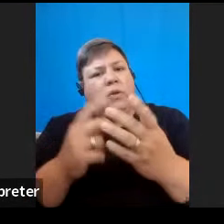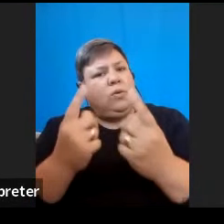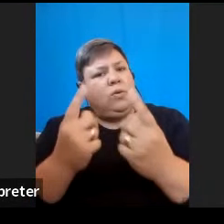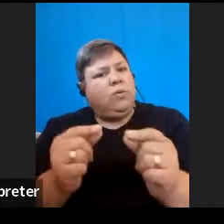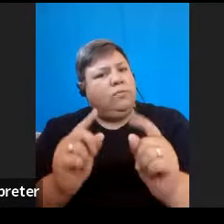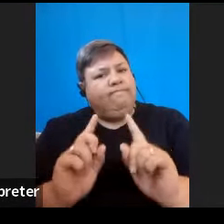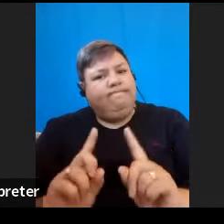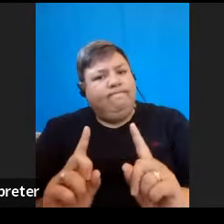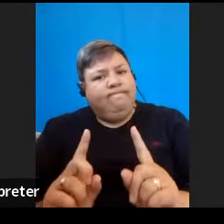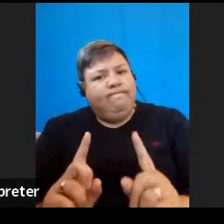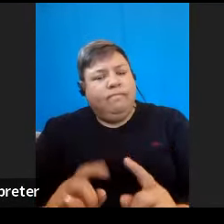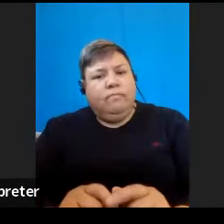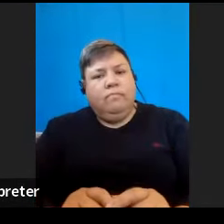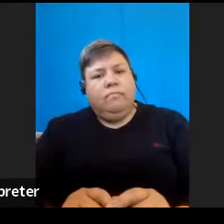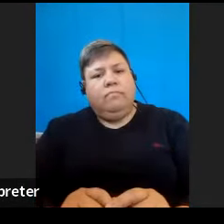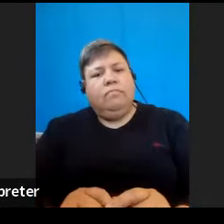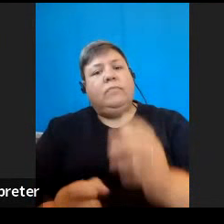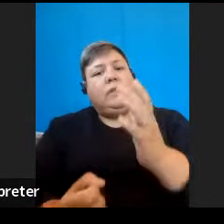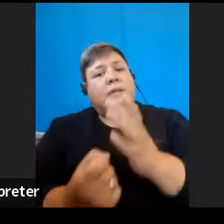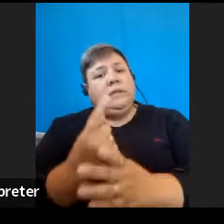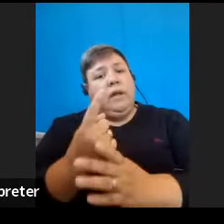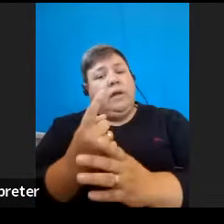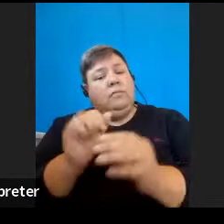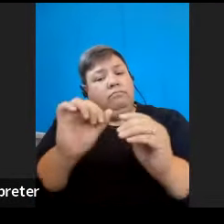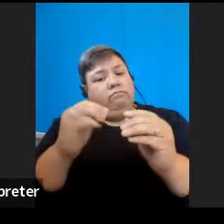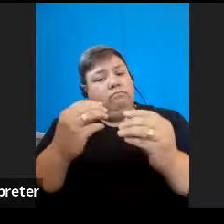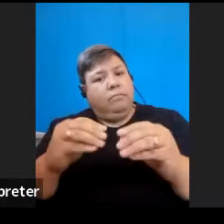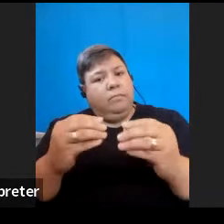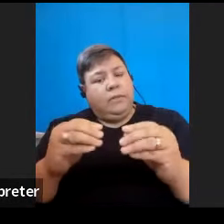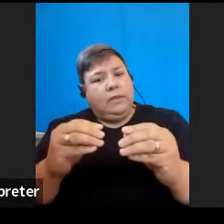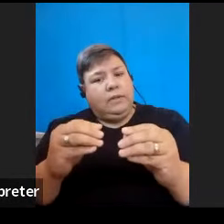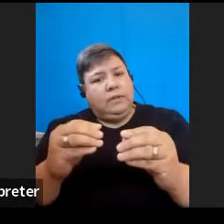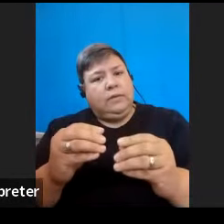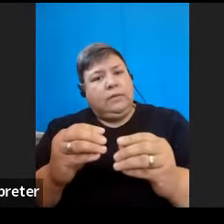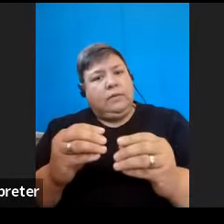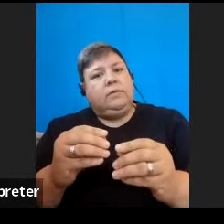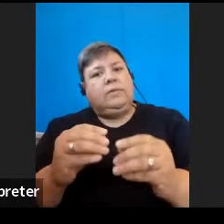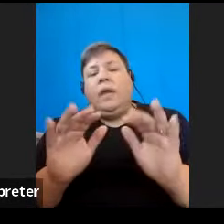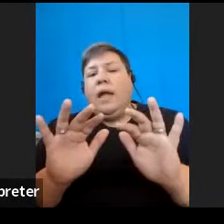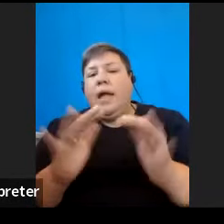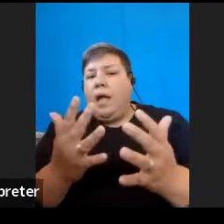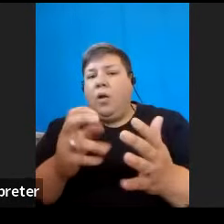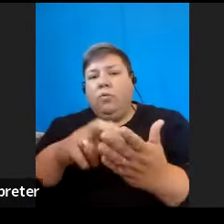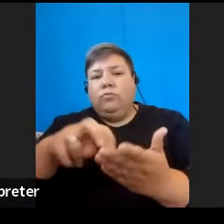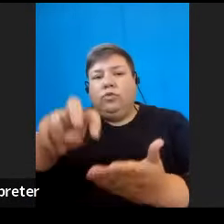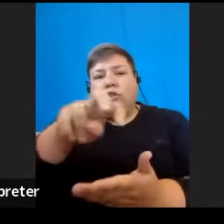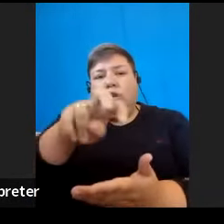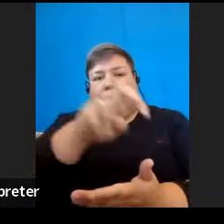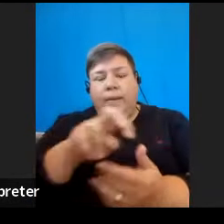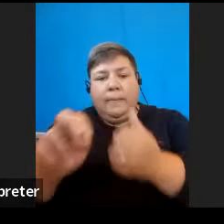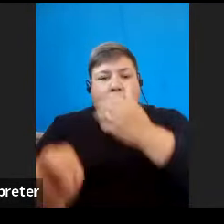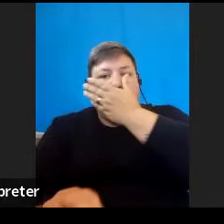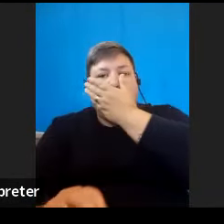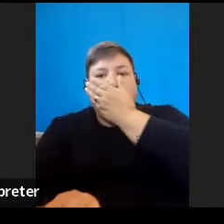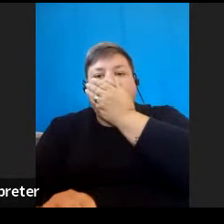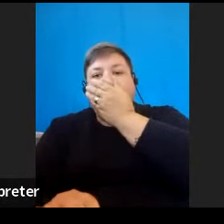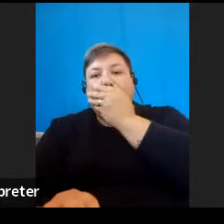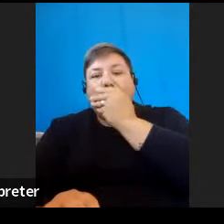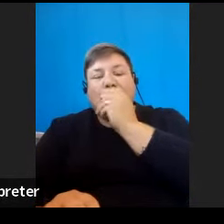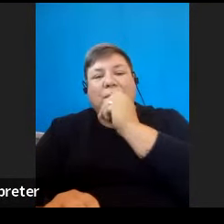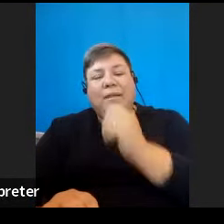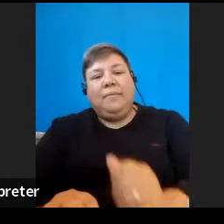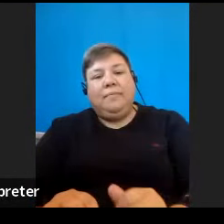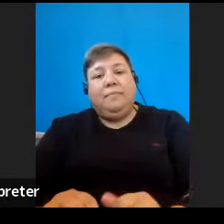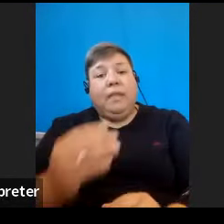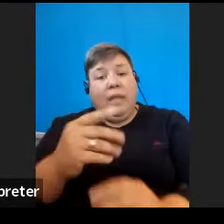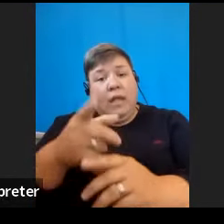to start and undertake your voluntary compliance journey? Patience, can you take the traders through that